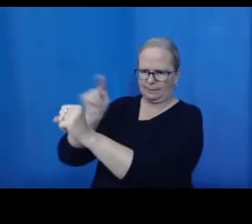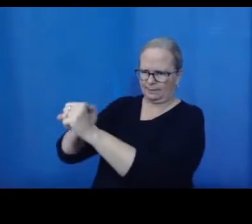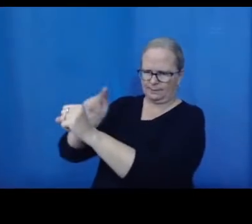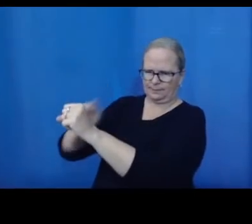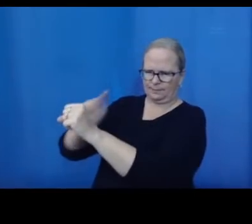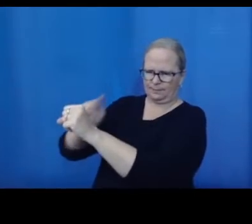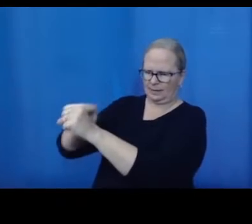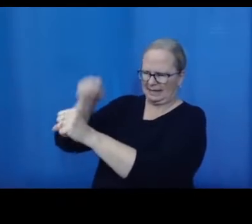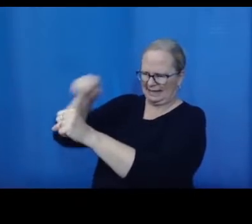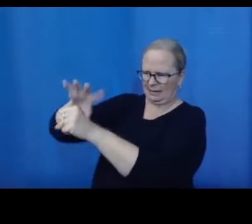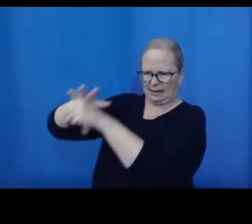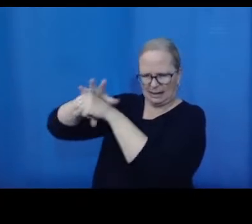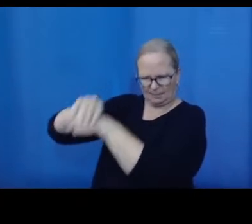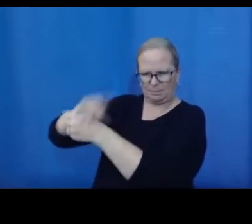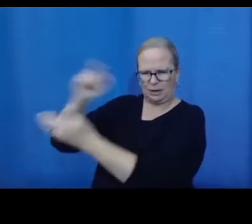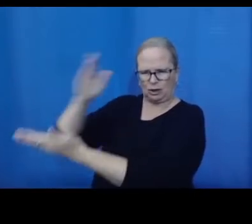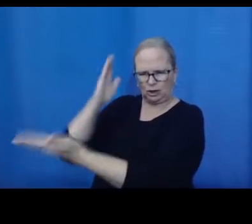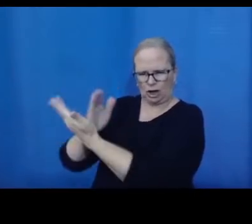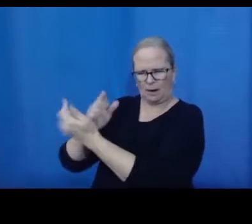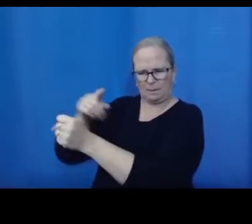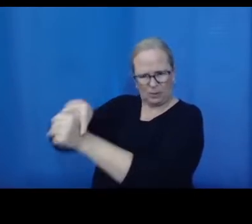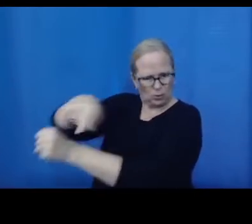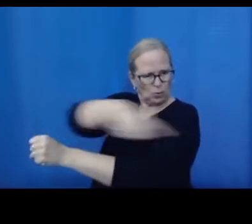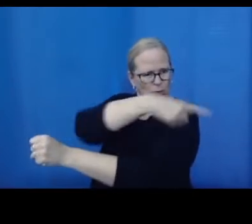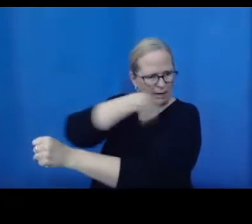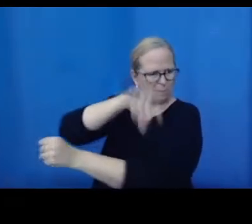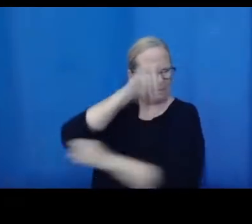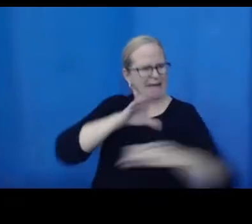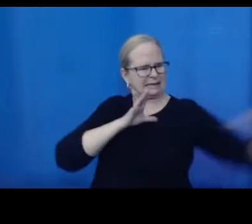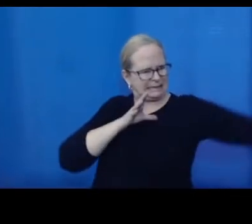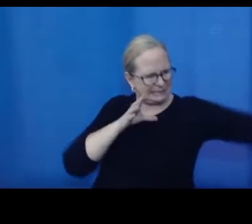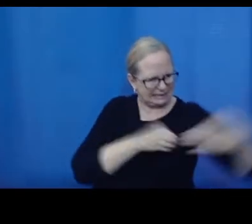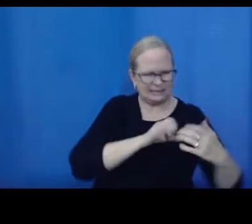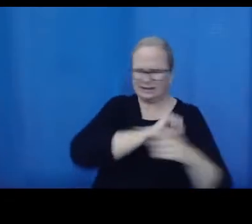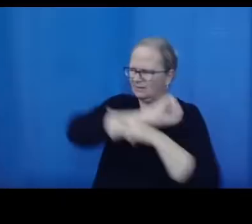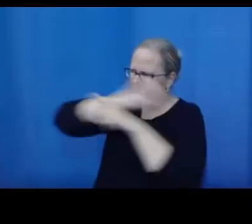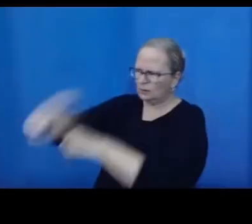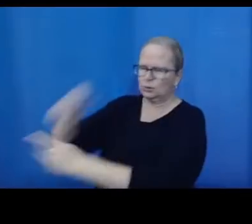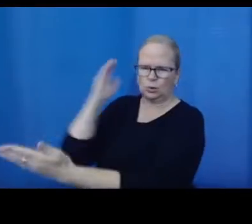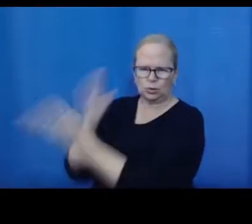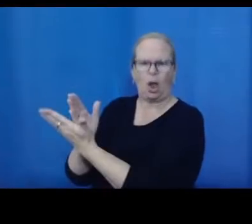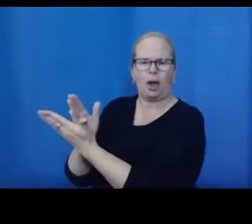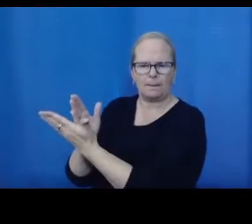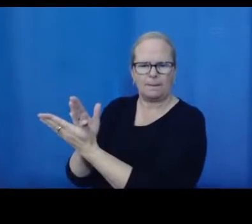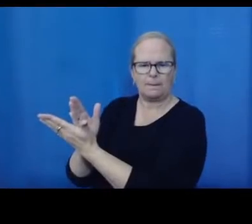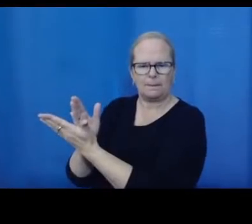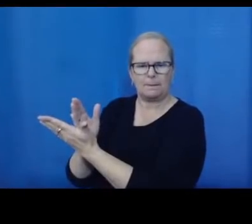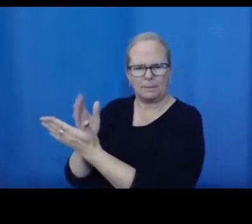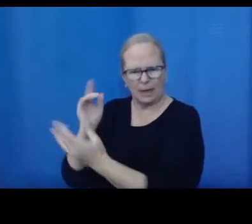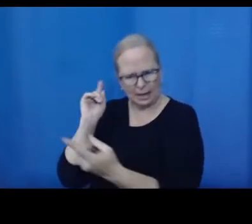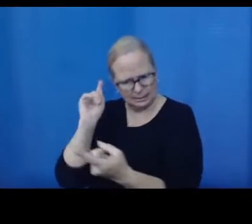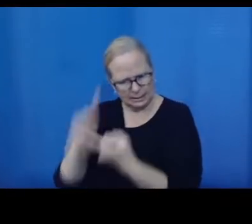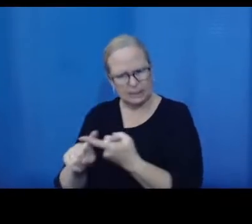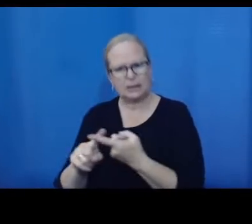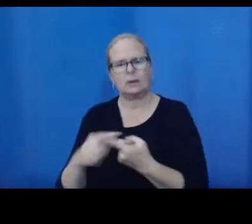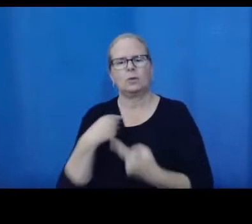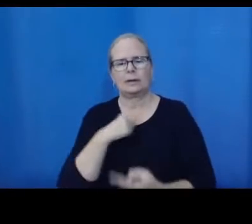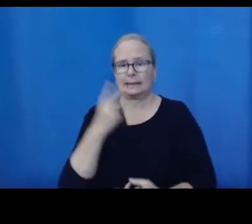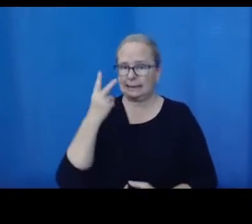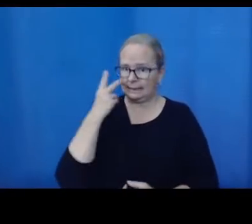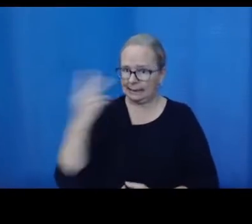through this. Until we feel that sort of social responsibility and social, sort